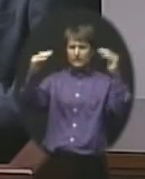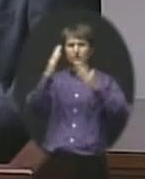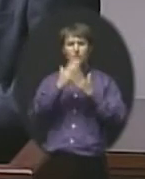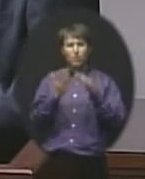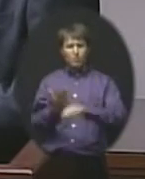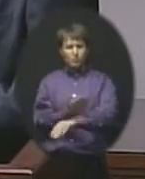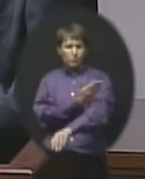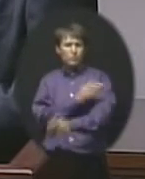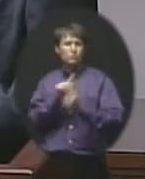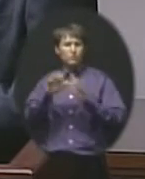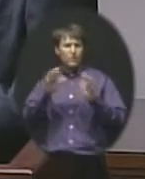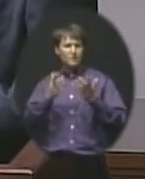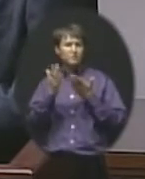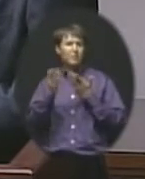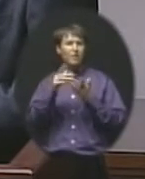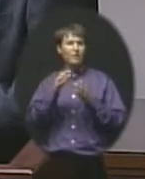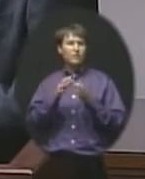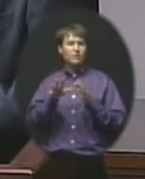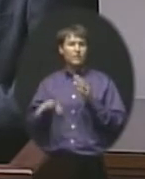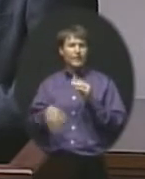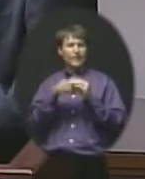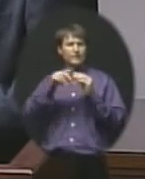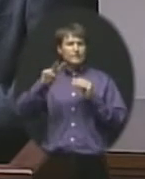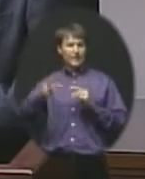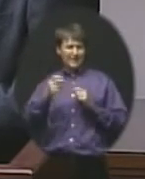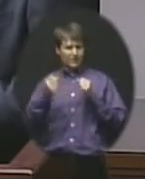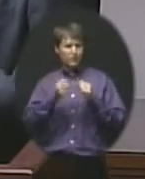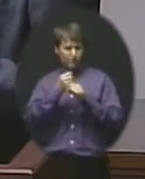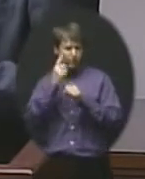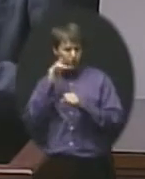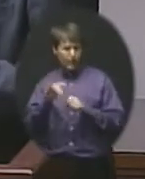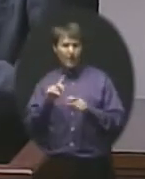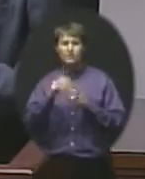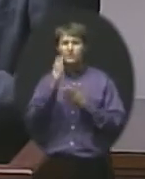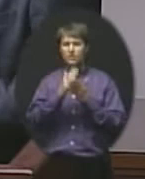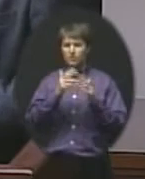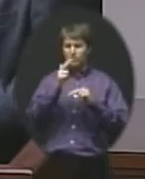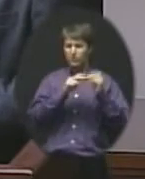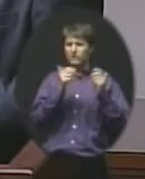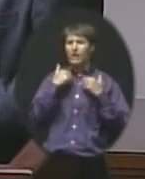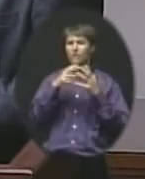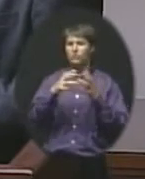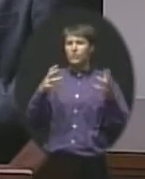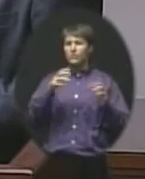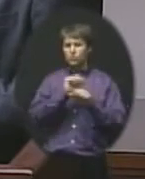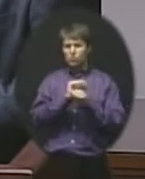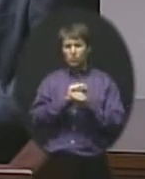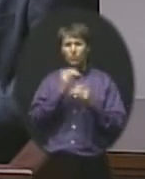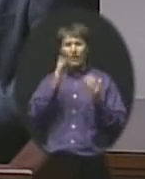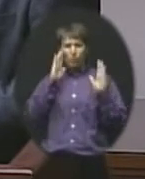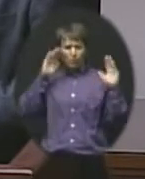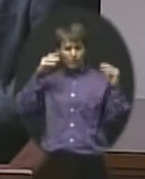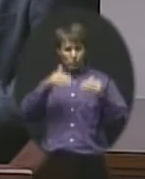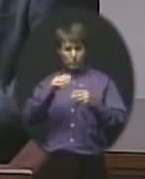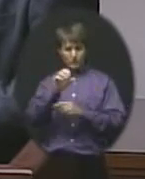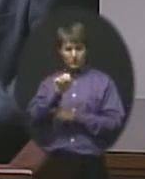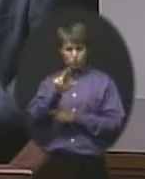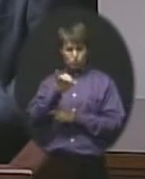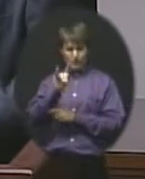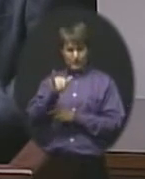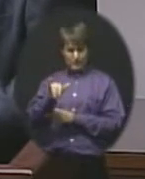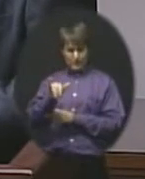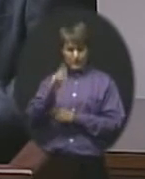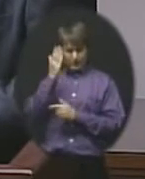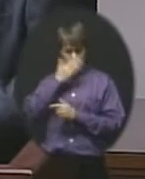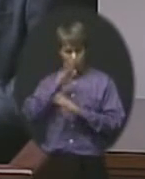to classrooms may have to go to a second year in some of those buildings with so much work. We're focusing on security at the front door,